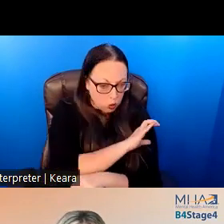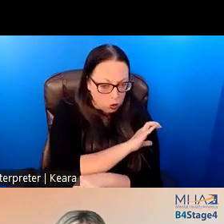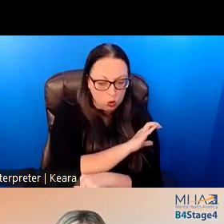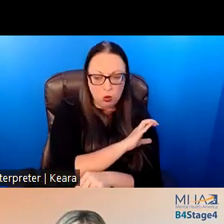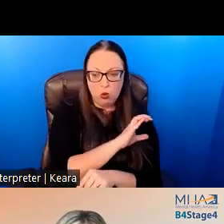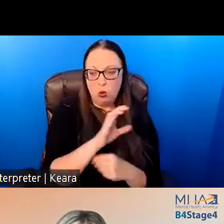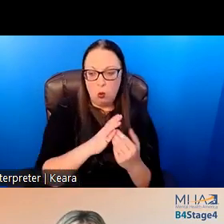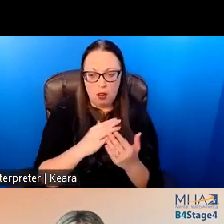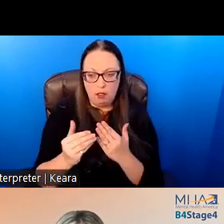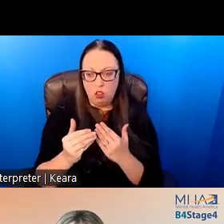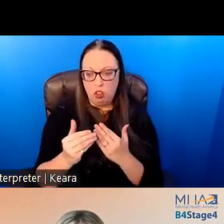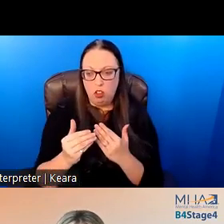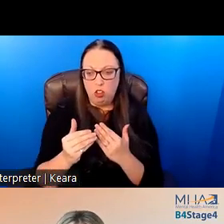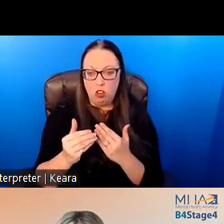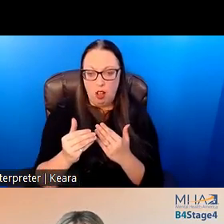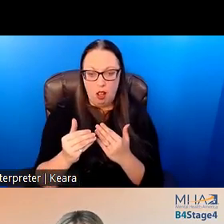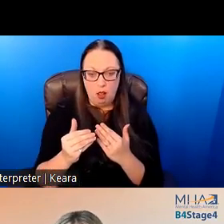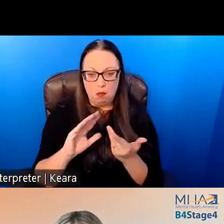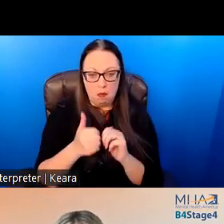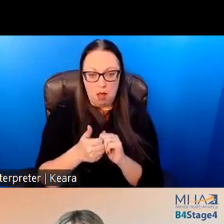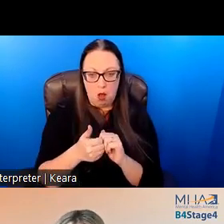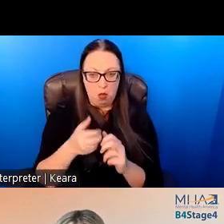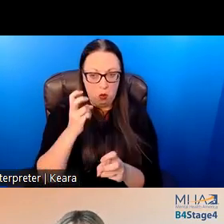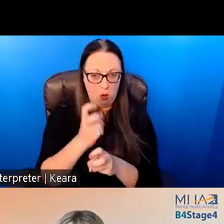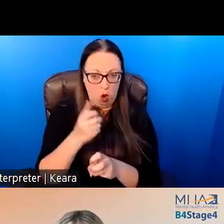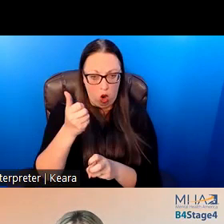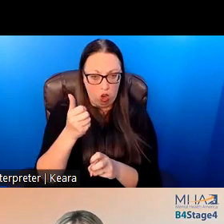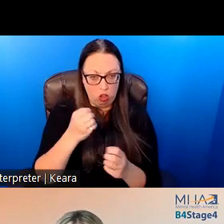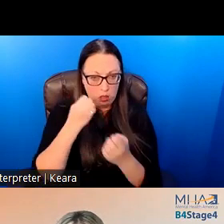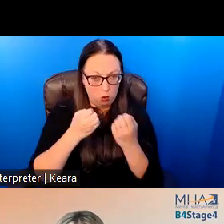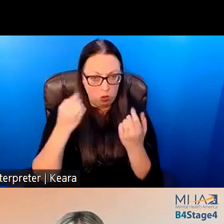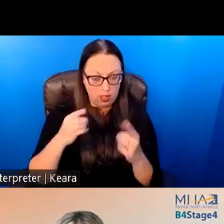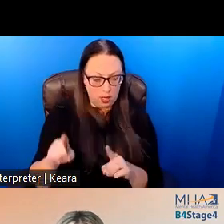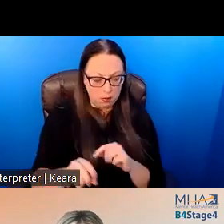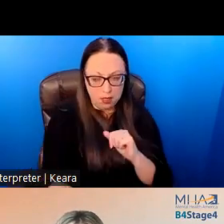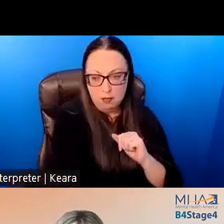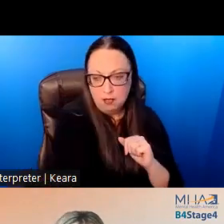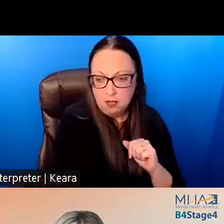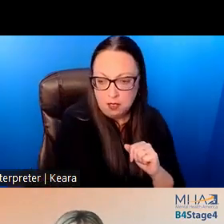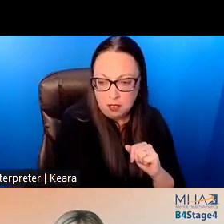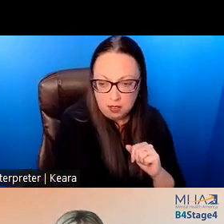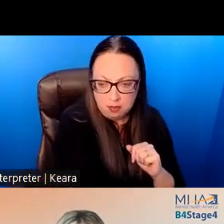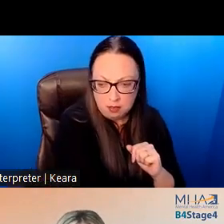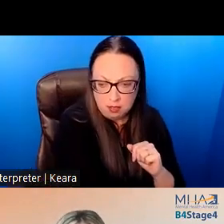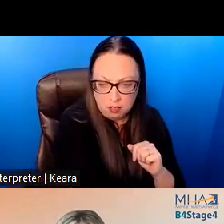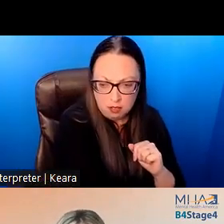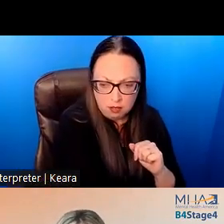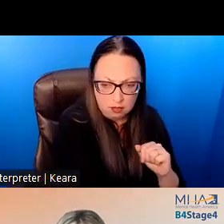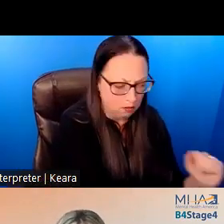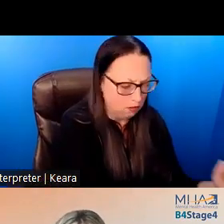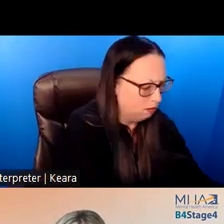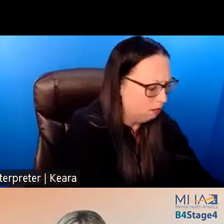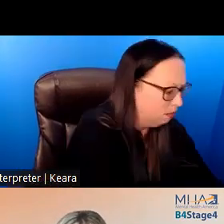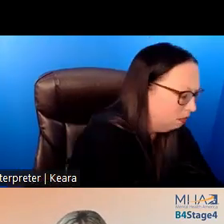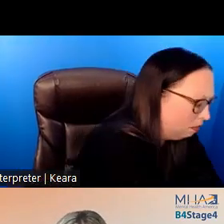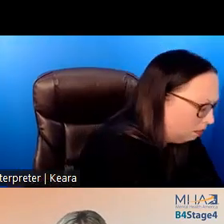take on some of those harder emotions with these types of conversations, I know it's probably just as applicable in these settings